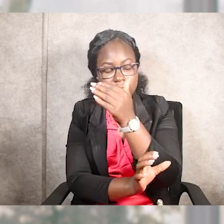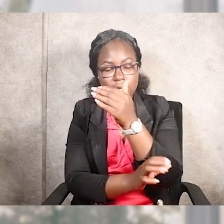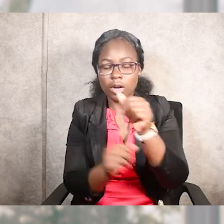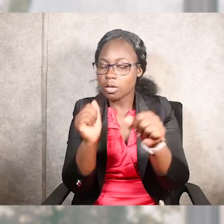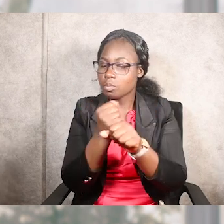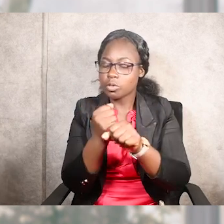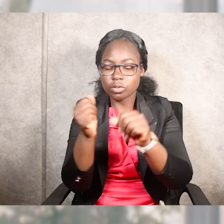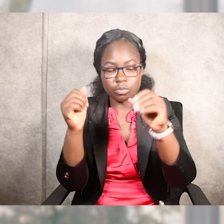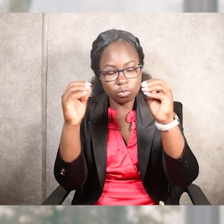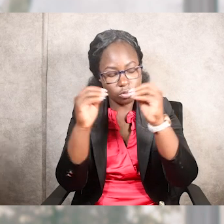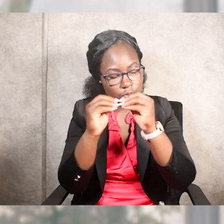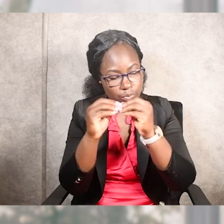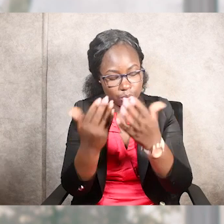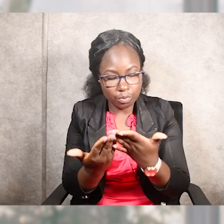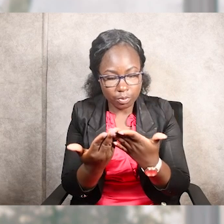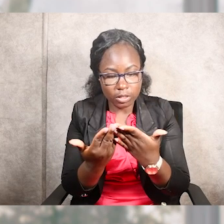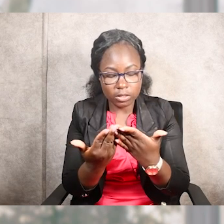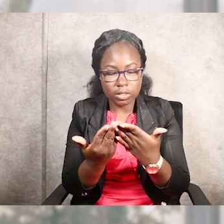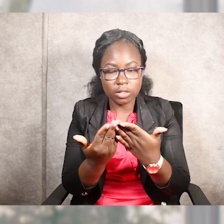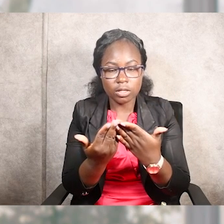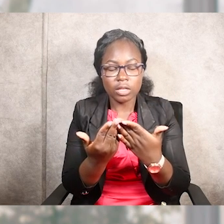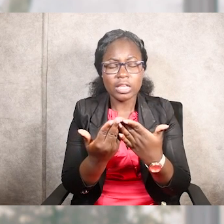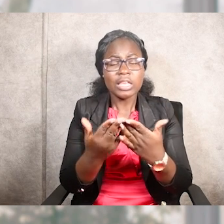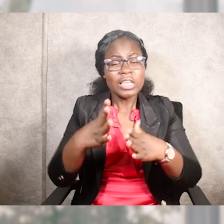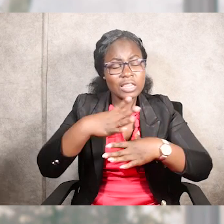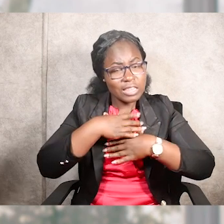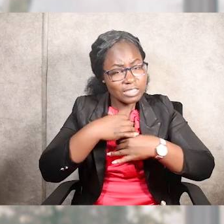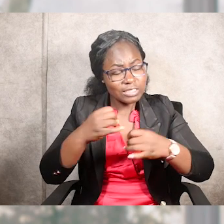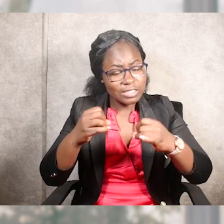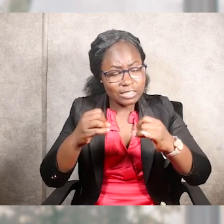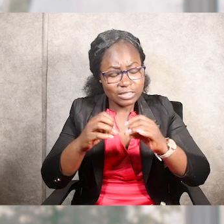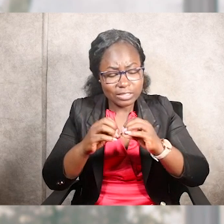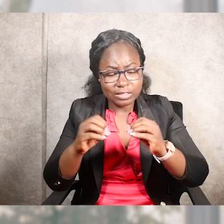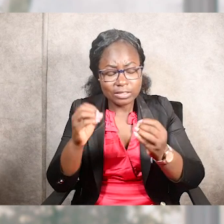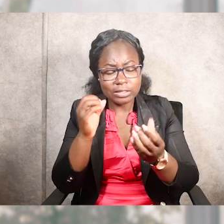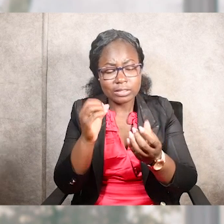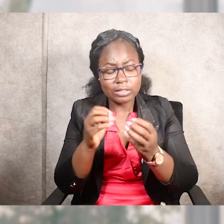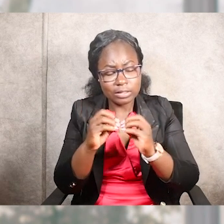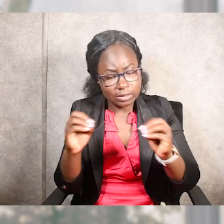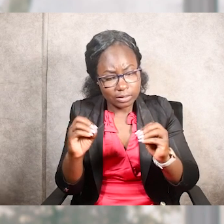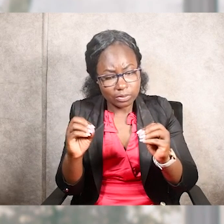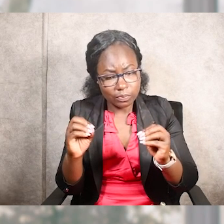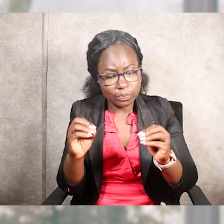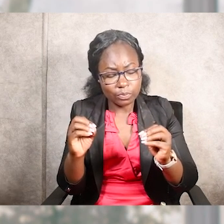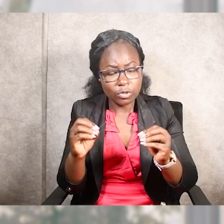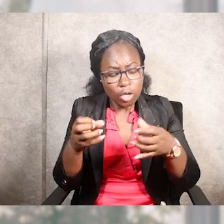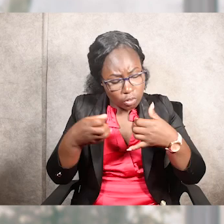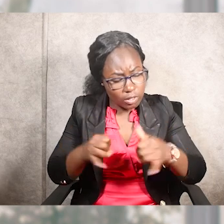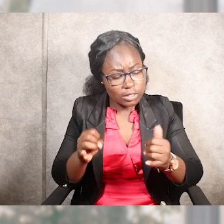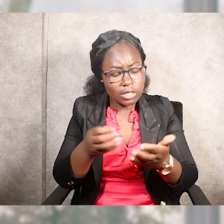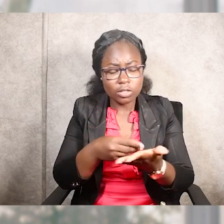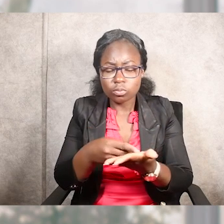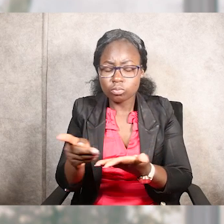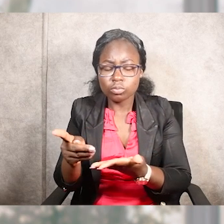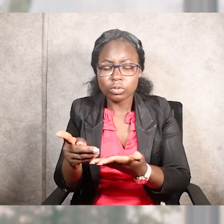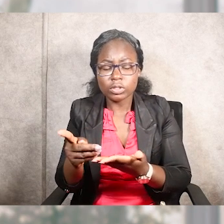them. There's the lack of trust in the integrity of the transaction itself. You're trying to buy, sell goods, and